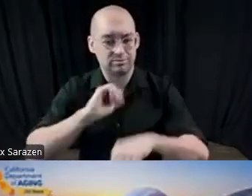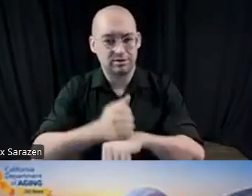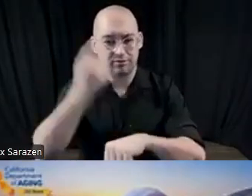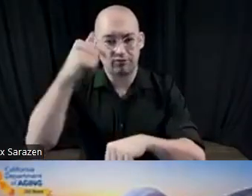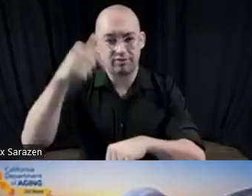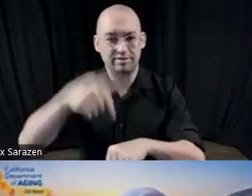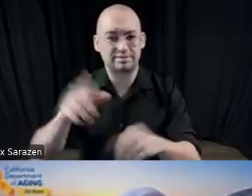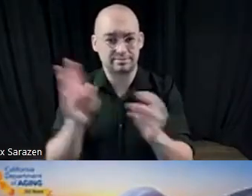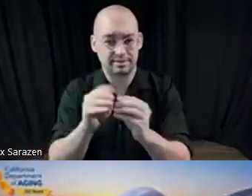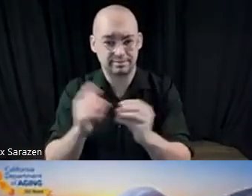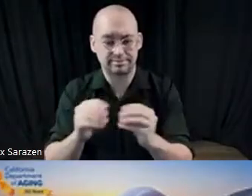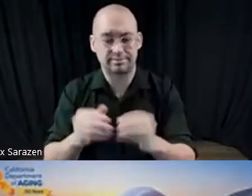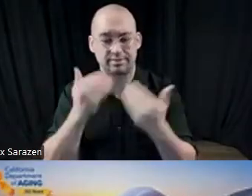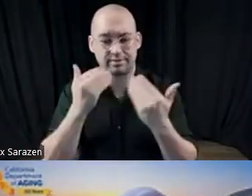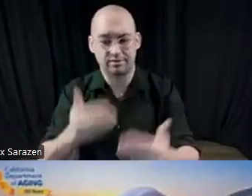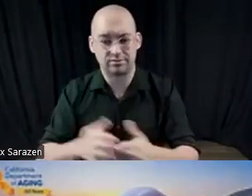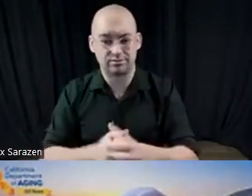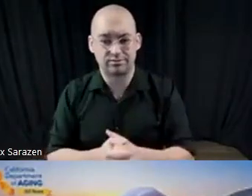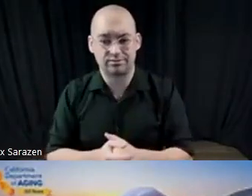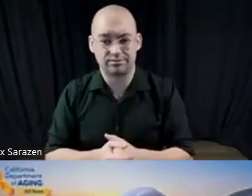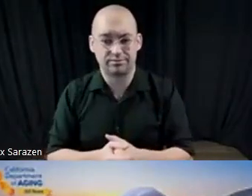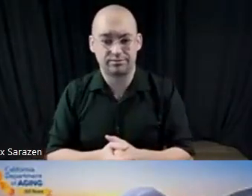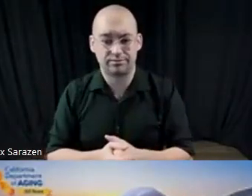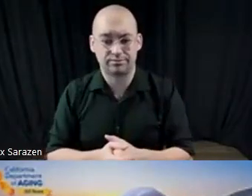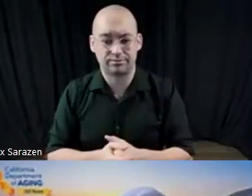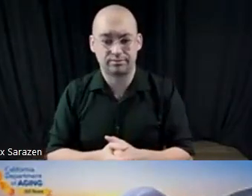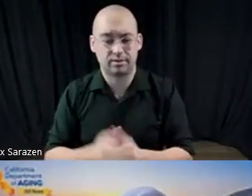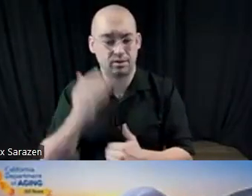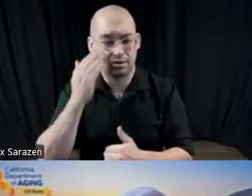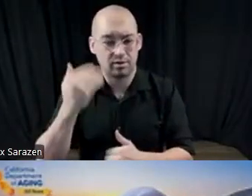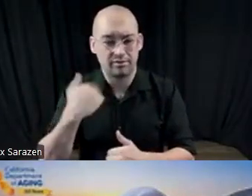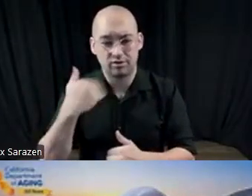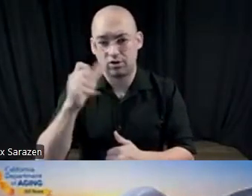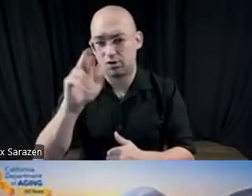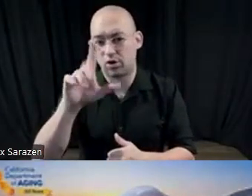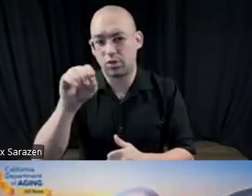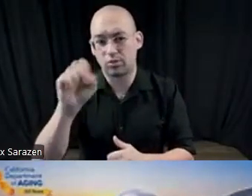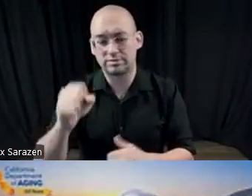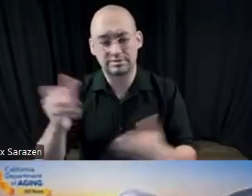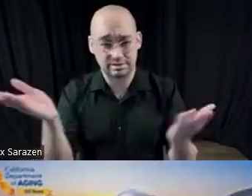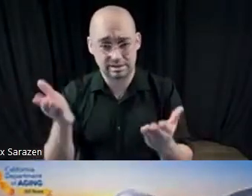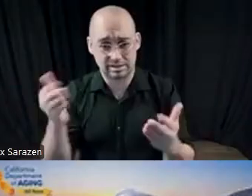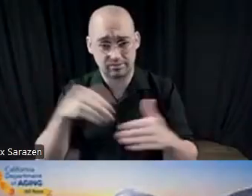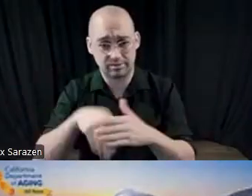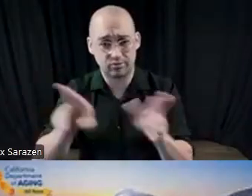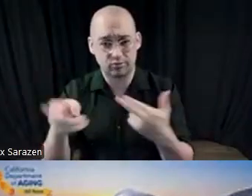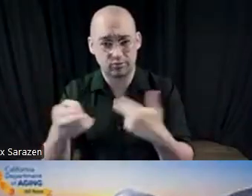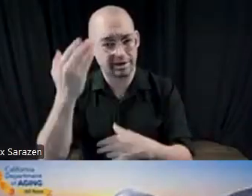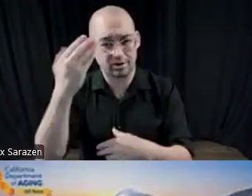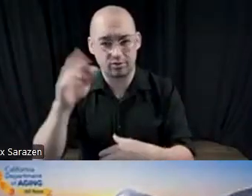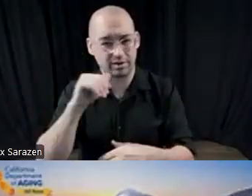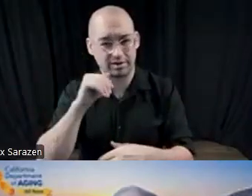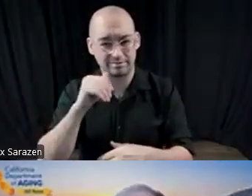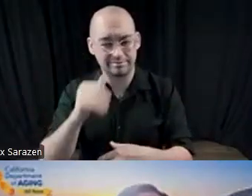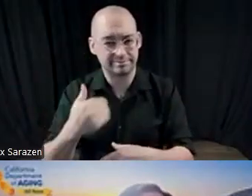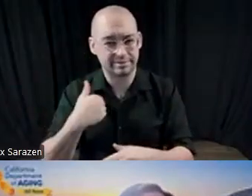Welcome. And I know we have Carlos who is in the room. I don't know if the room has sound yet, so maybe